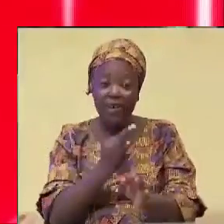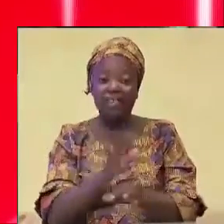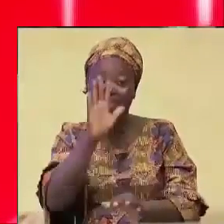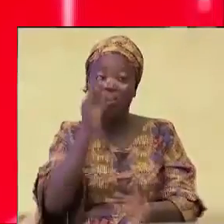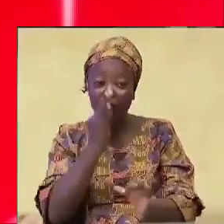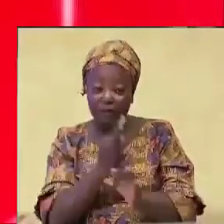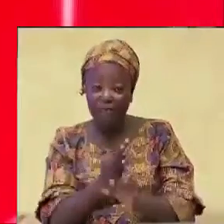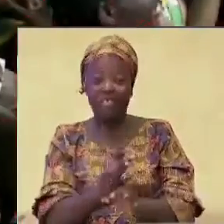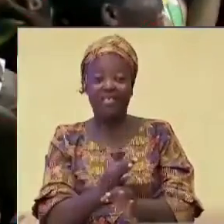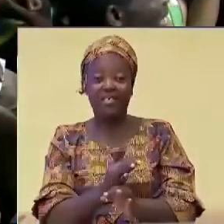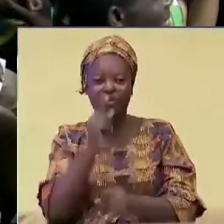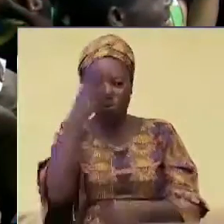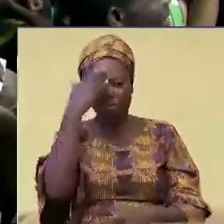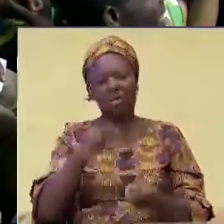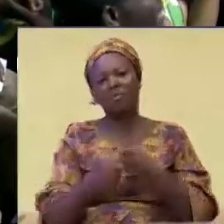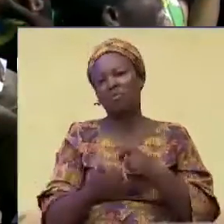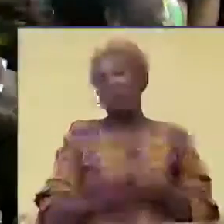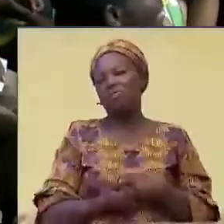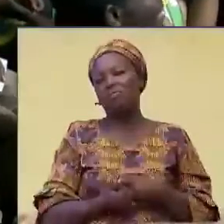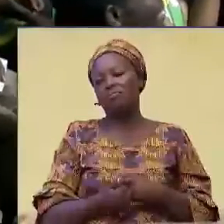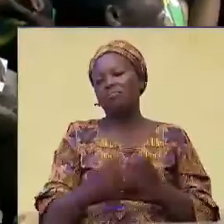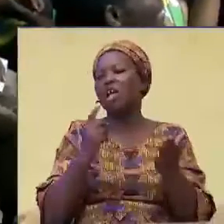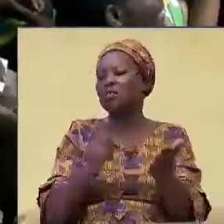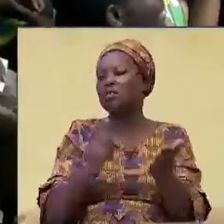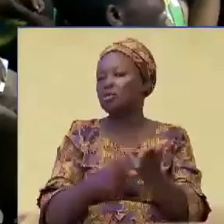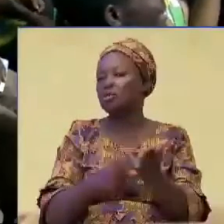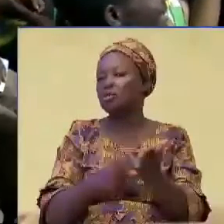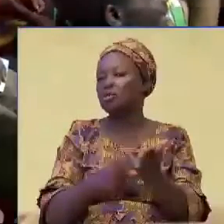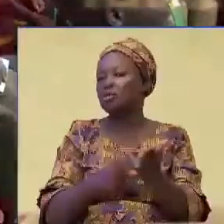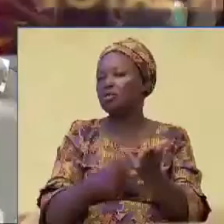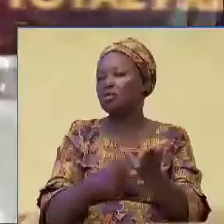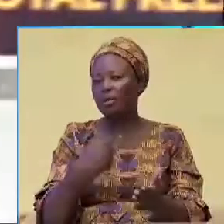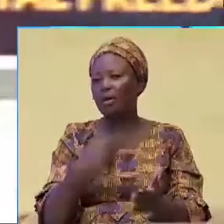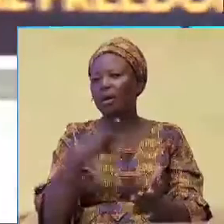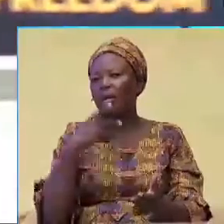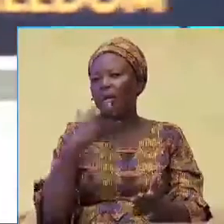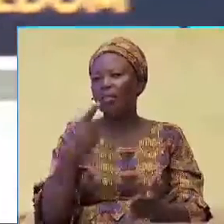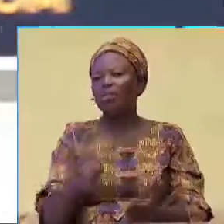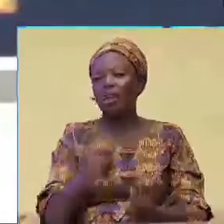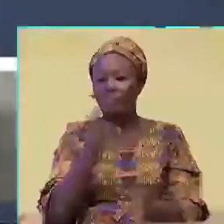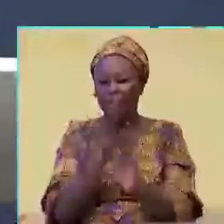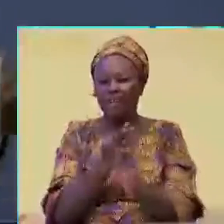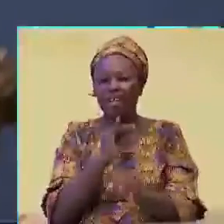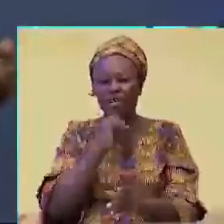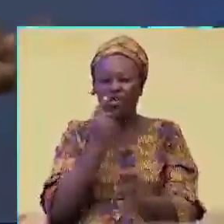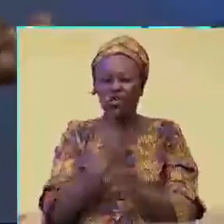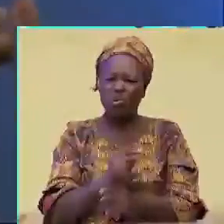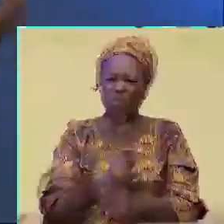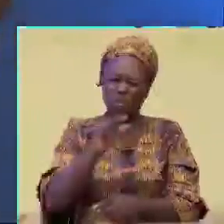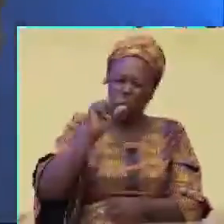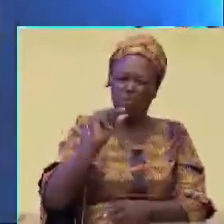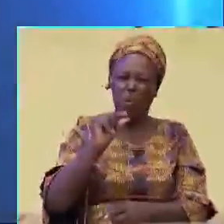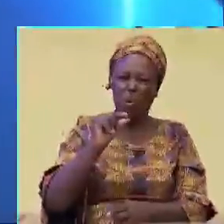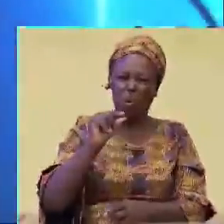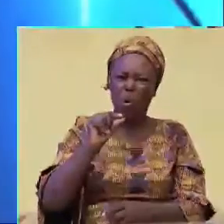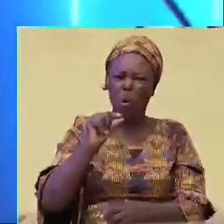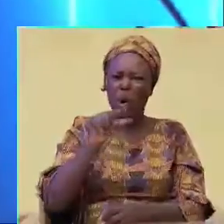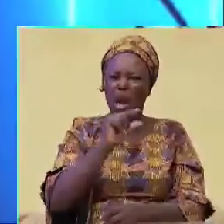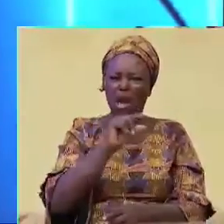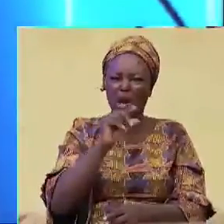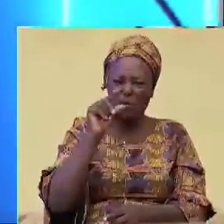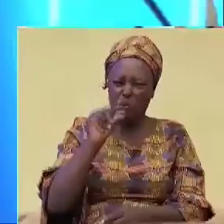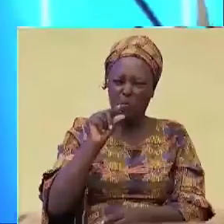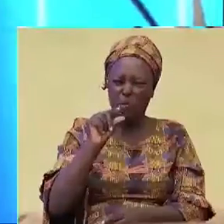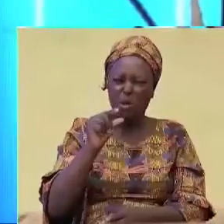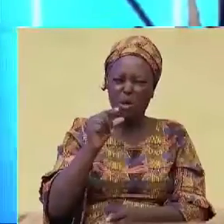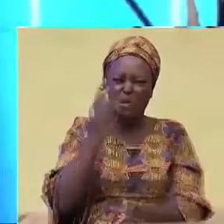Thy faith. You know the problem? Sometimes the faith is like a grain of